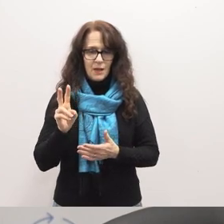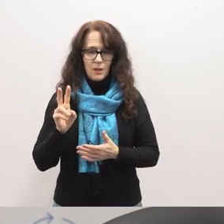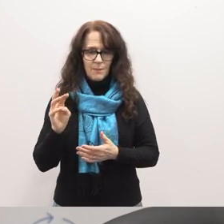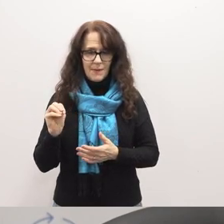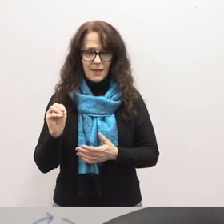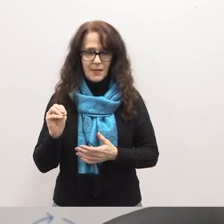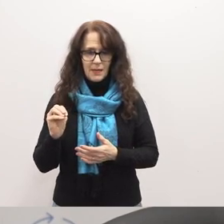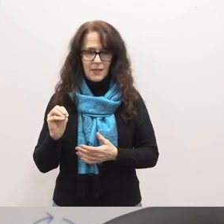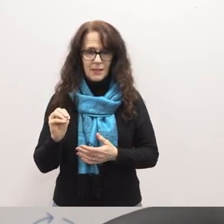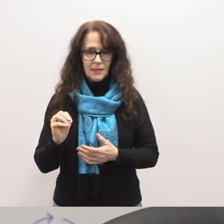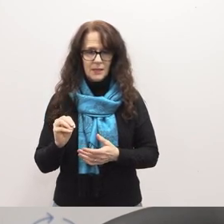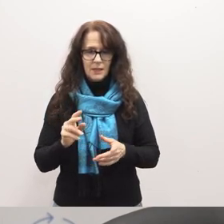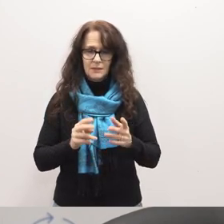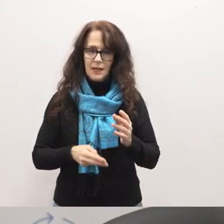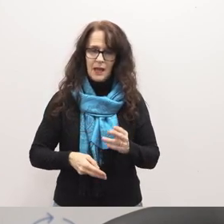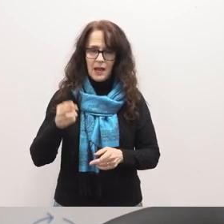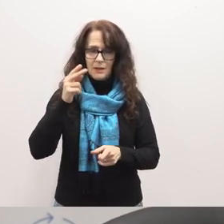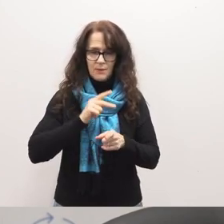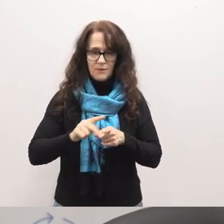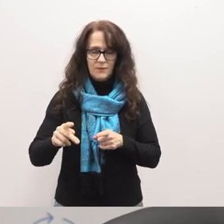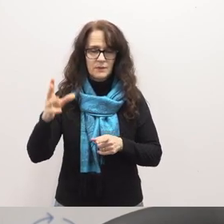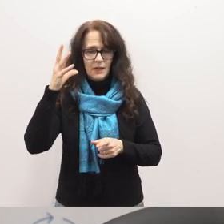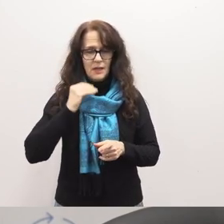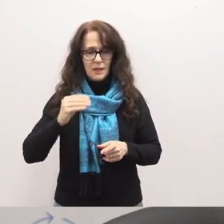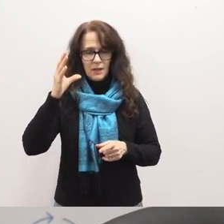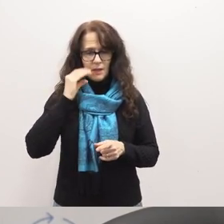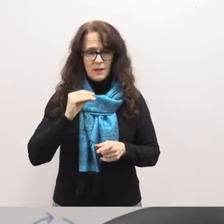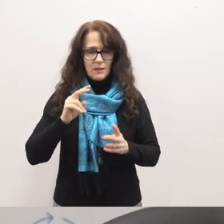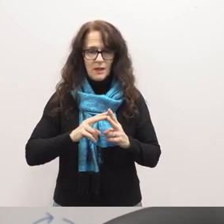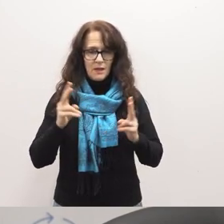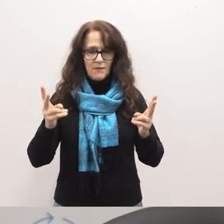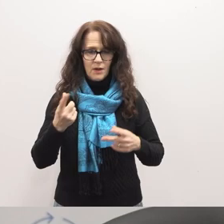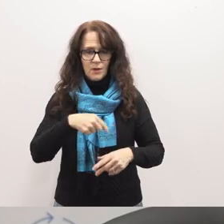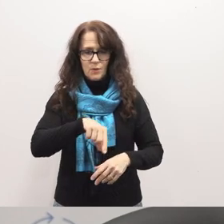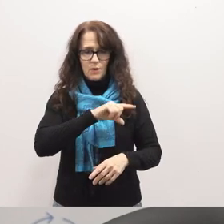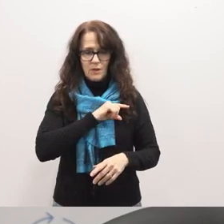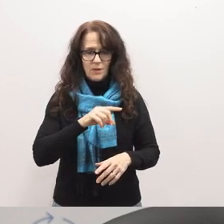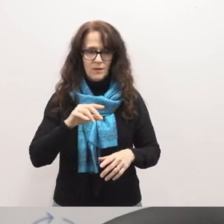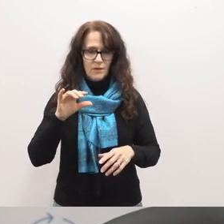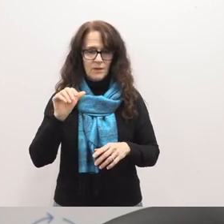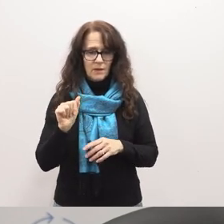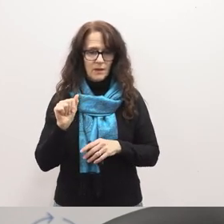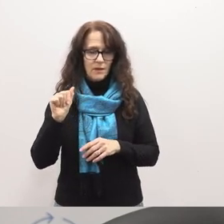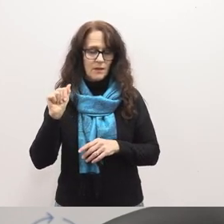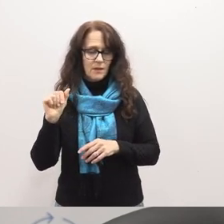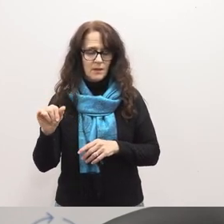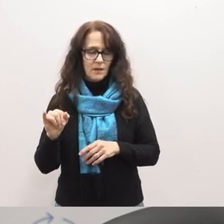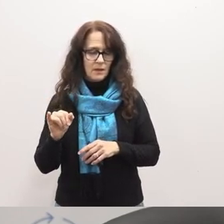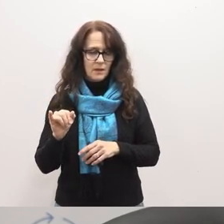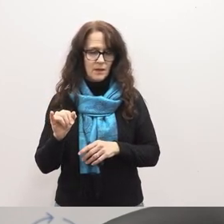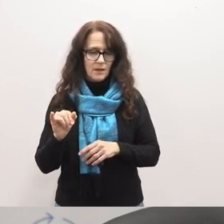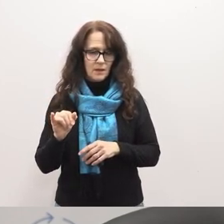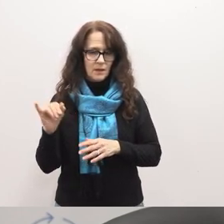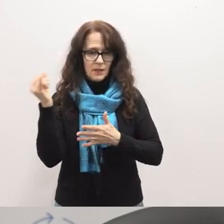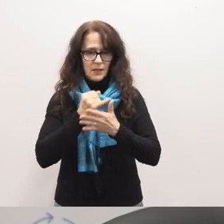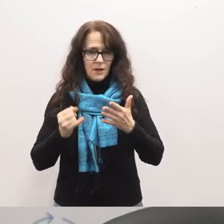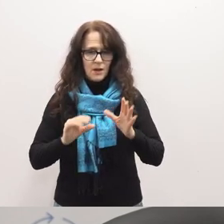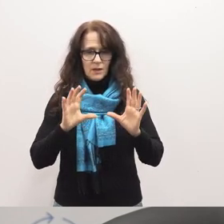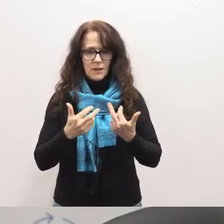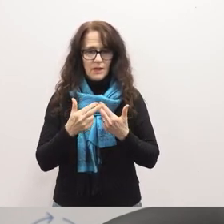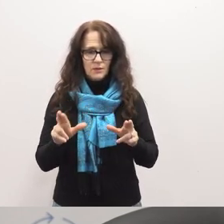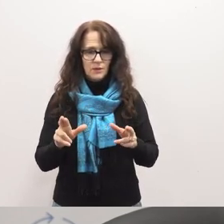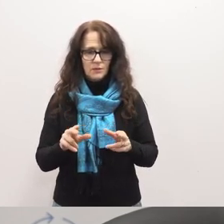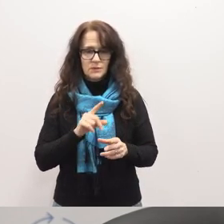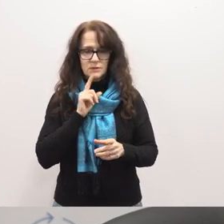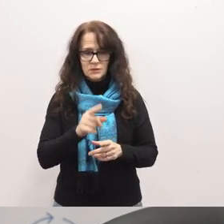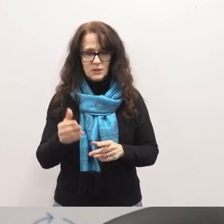a highly professional, experienced, and very qualified instructional assistant in the art classroom. She